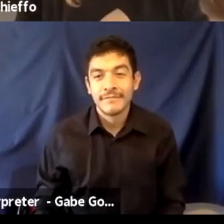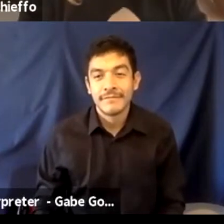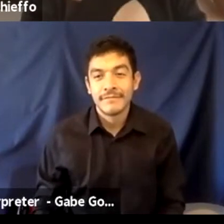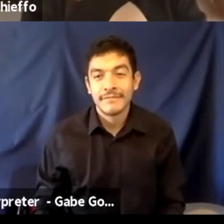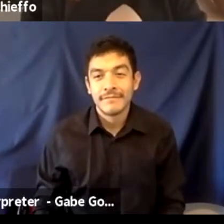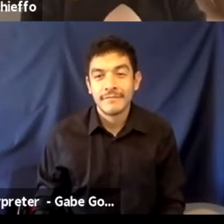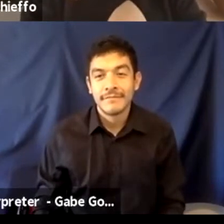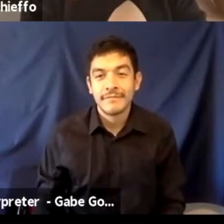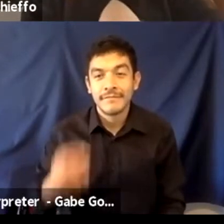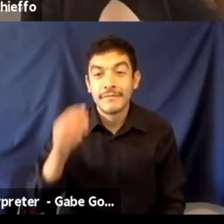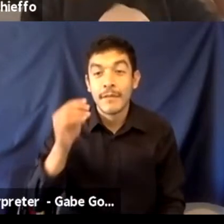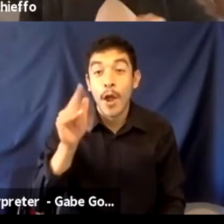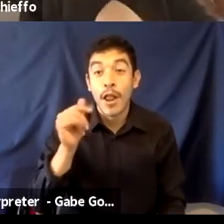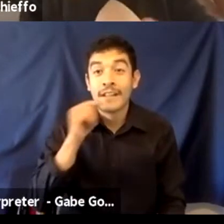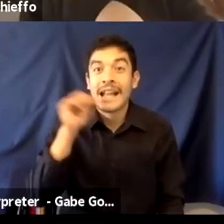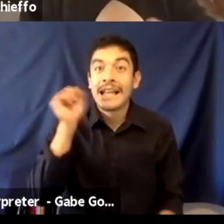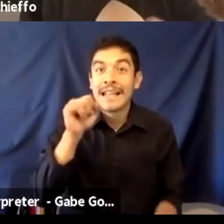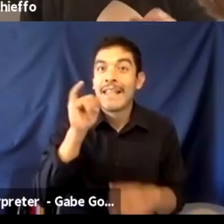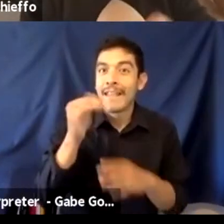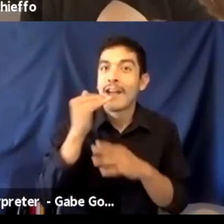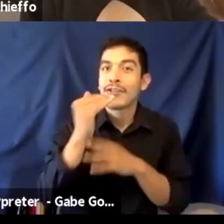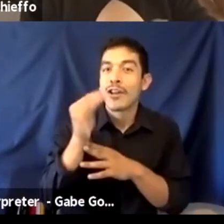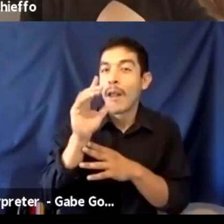Yes, Gia, that's some good blotting action.